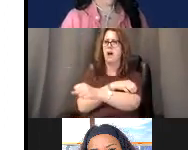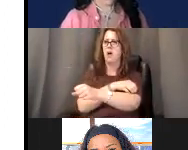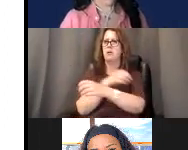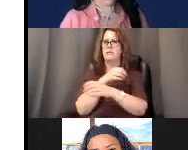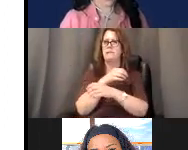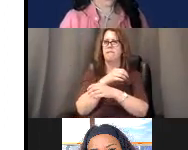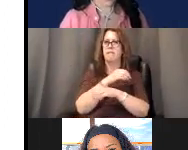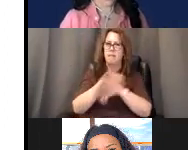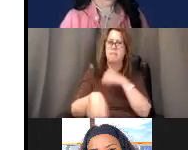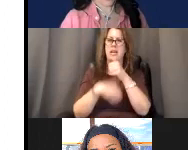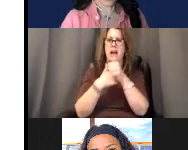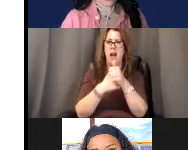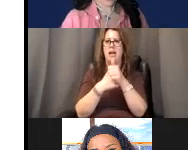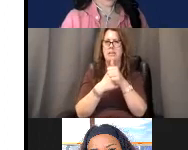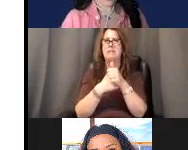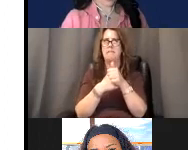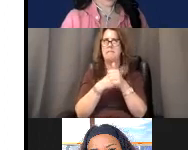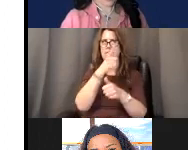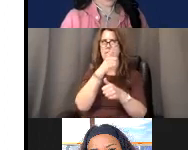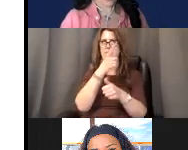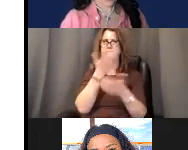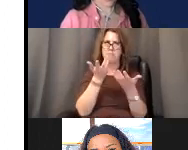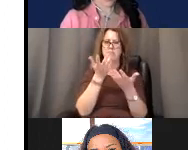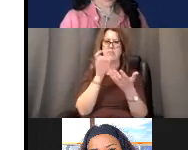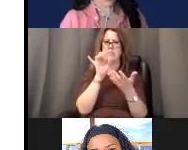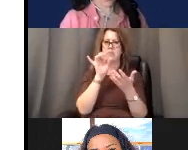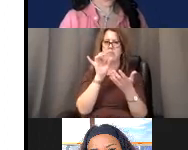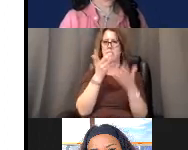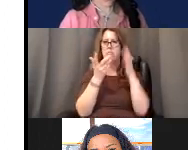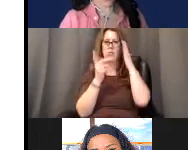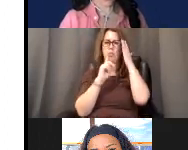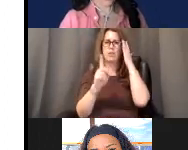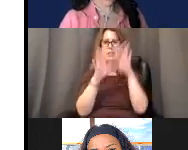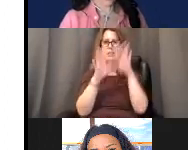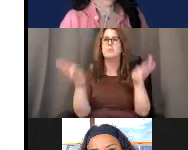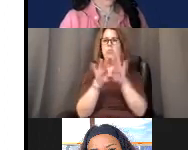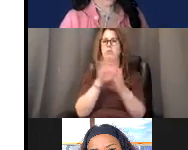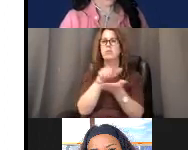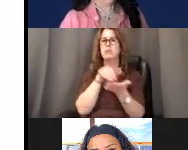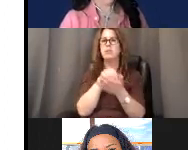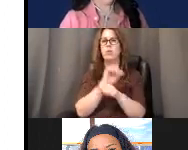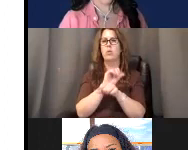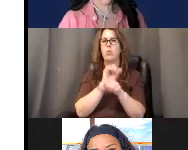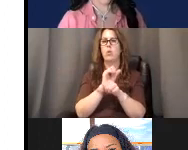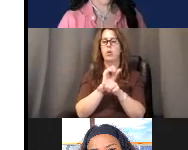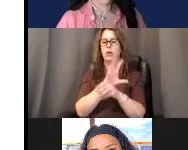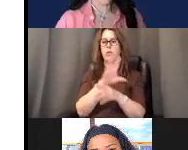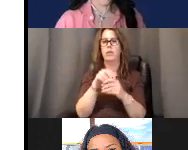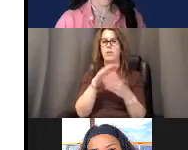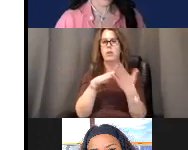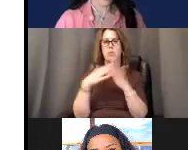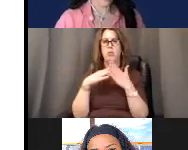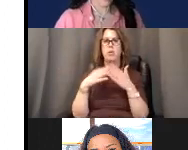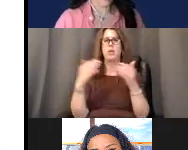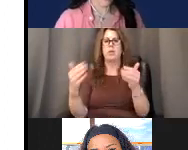that information, right? So really wrestling with that, centering the work in community. And the next slide just speaks to